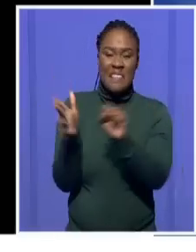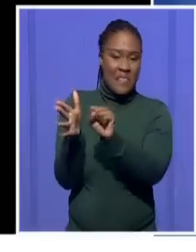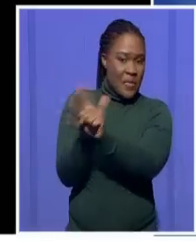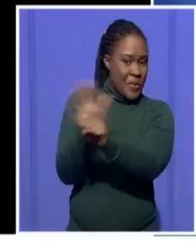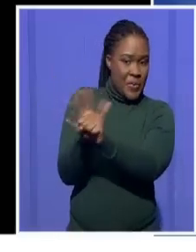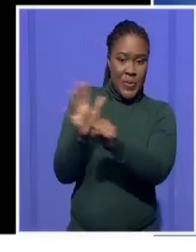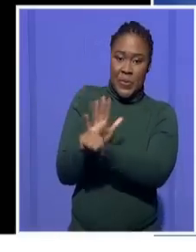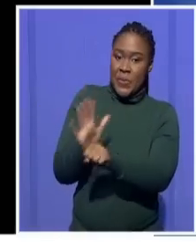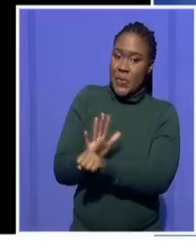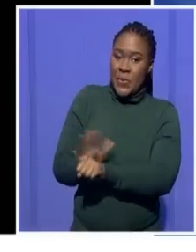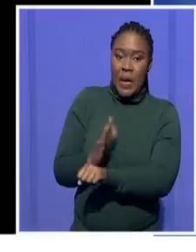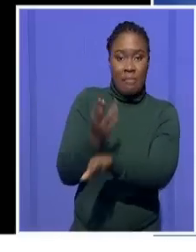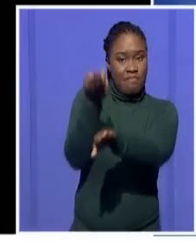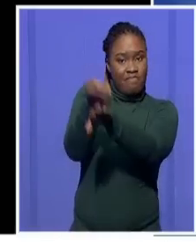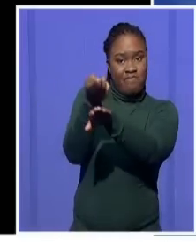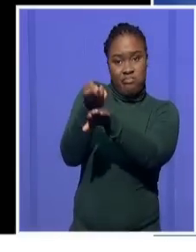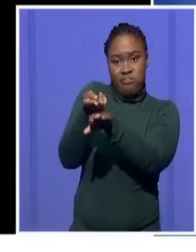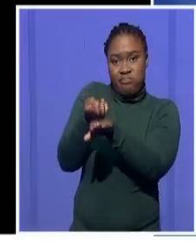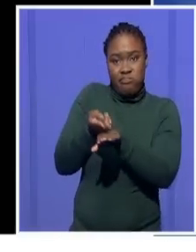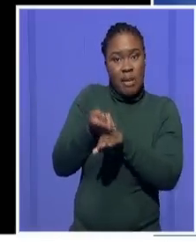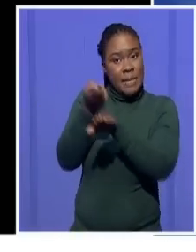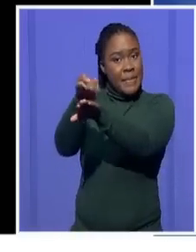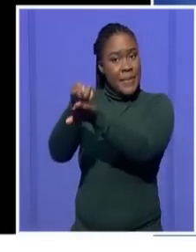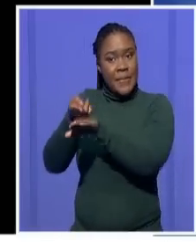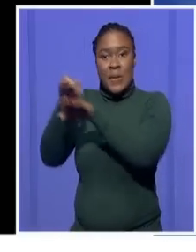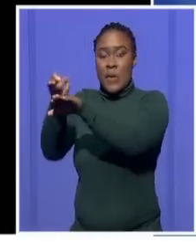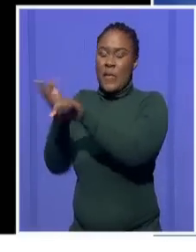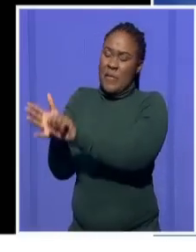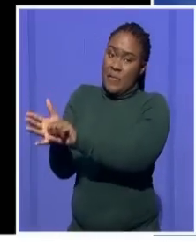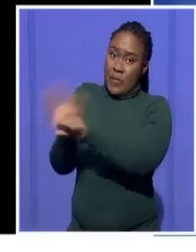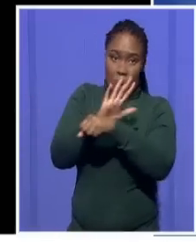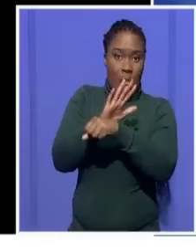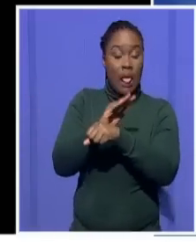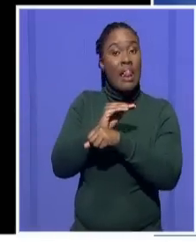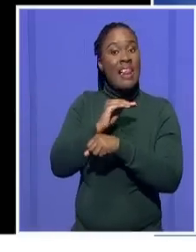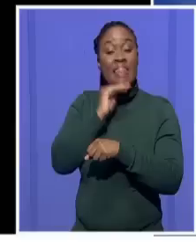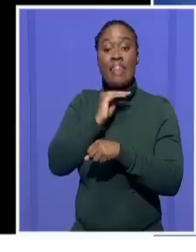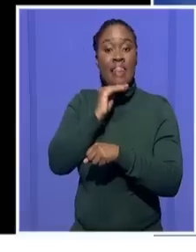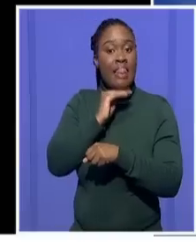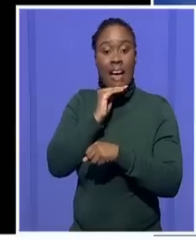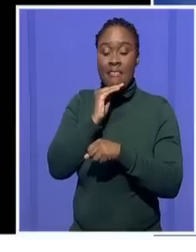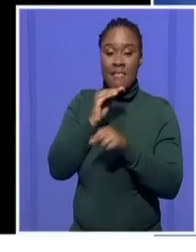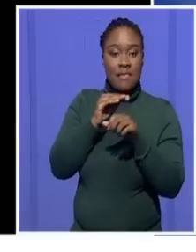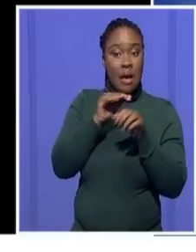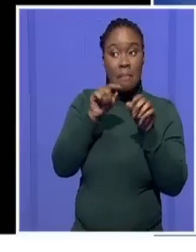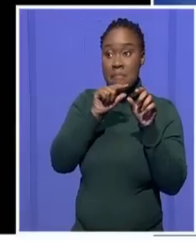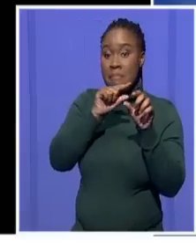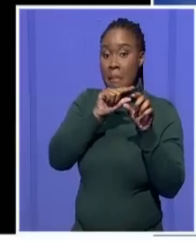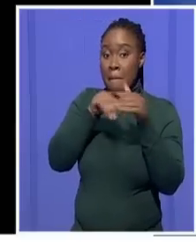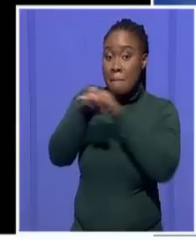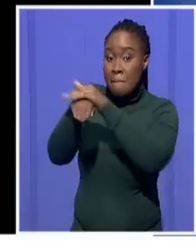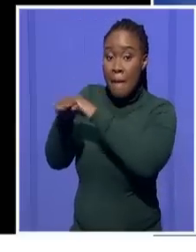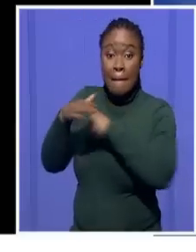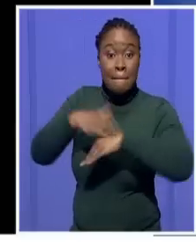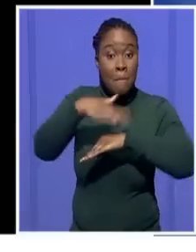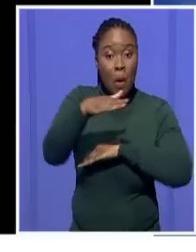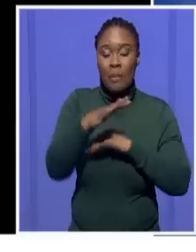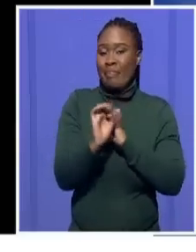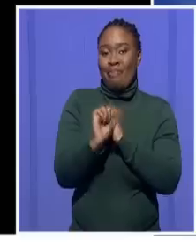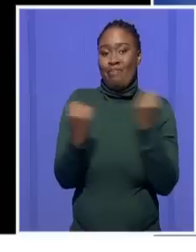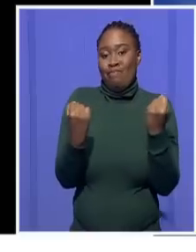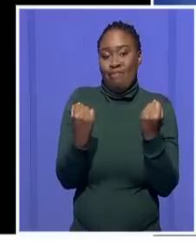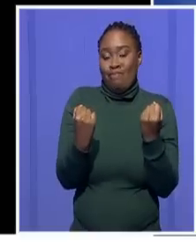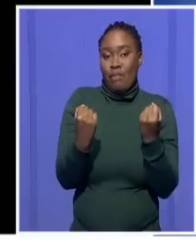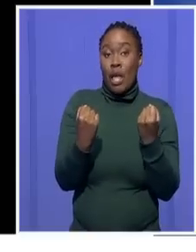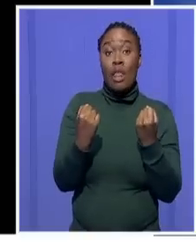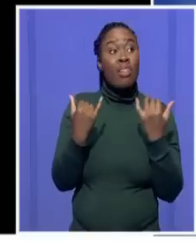been impacted overnight. We know there are rains expected to continue today and into tomorrow. Where do others go now? Where do those